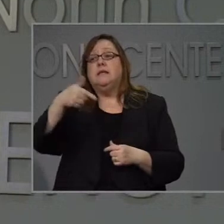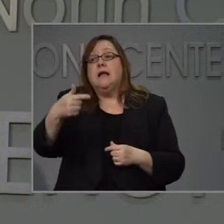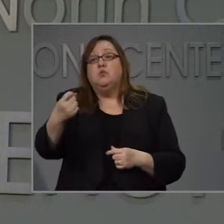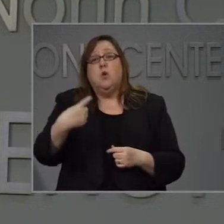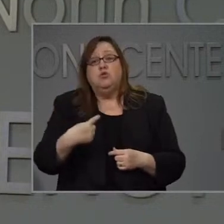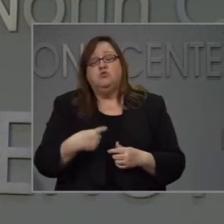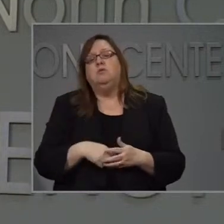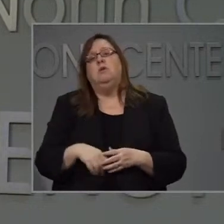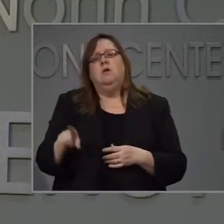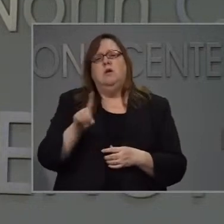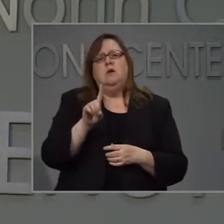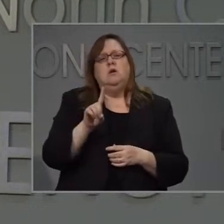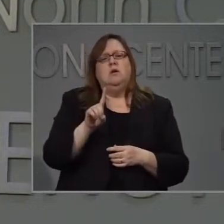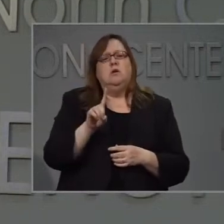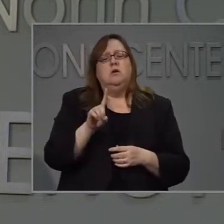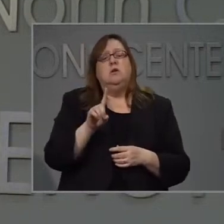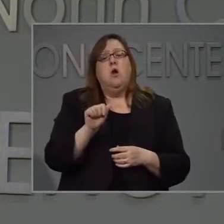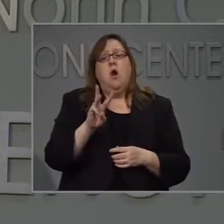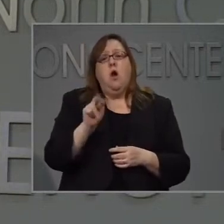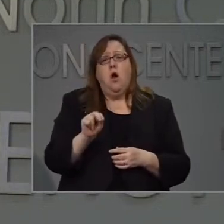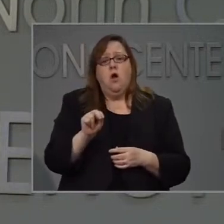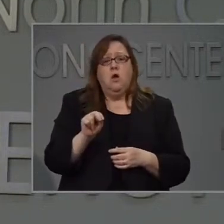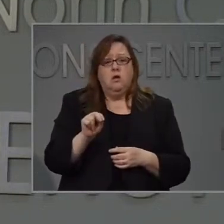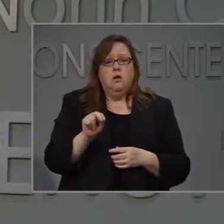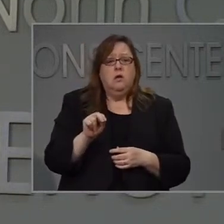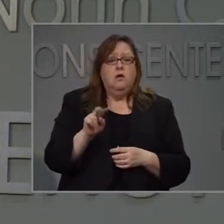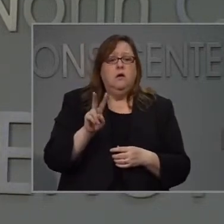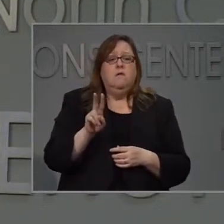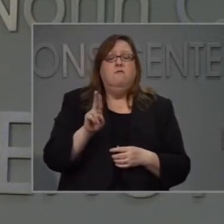Dawn Vaughn, News and Observer.